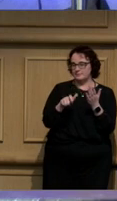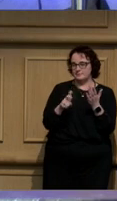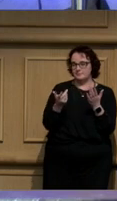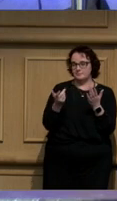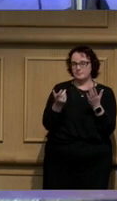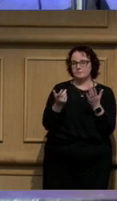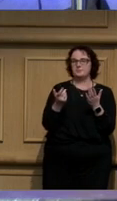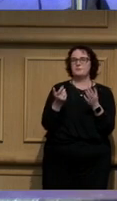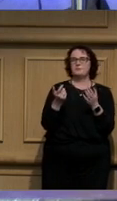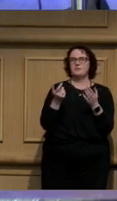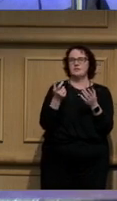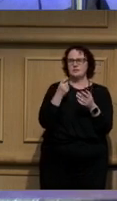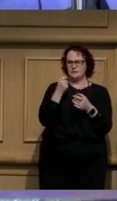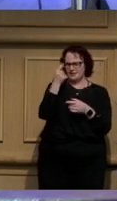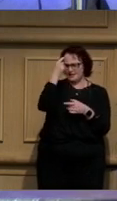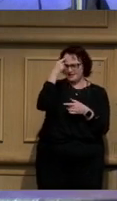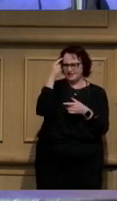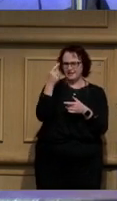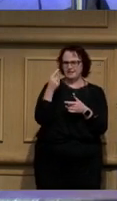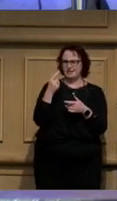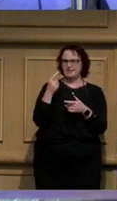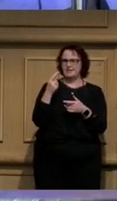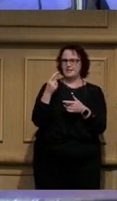that an artist is given money